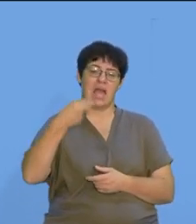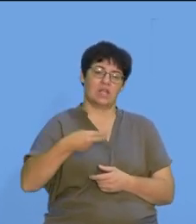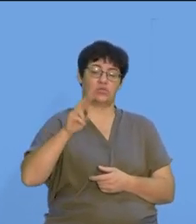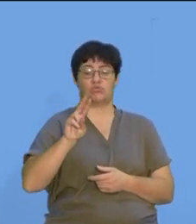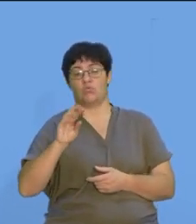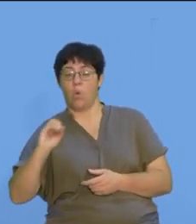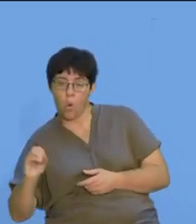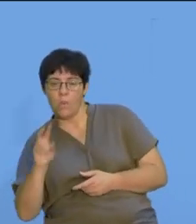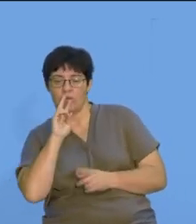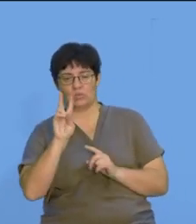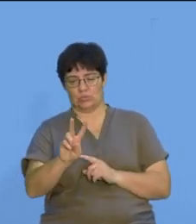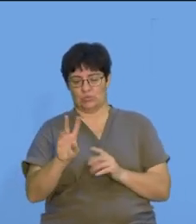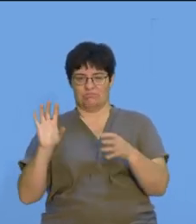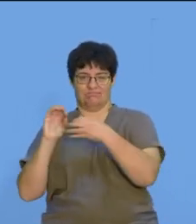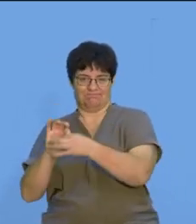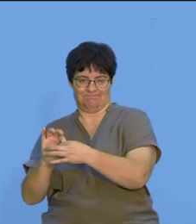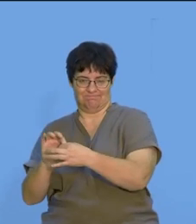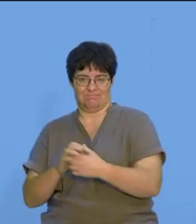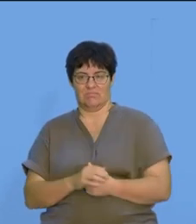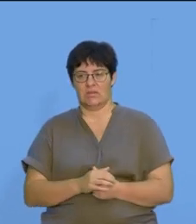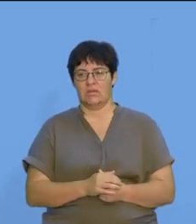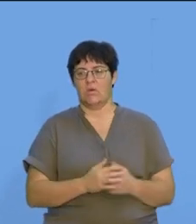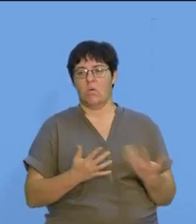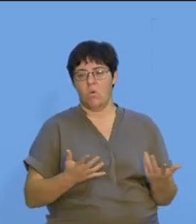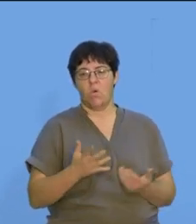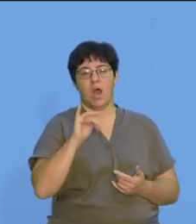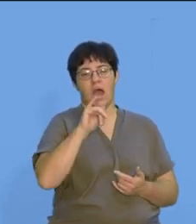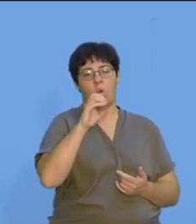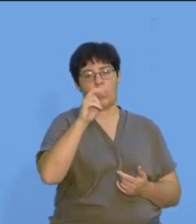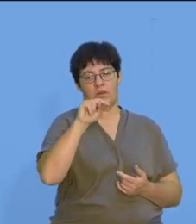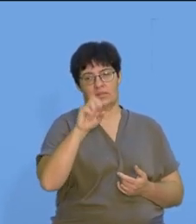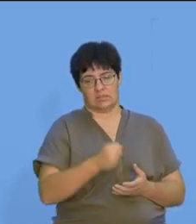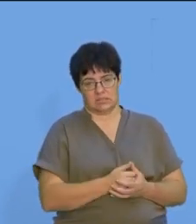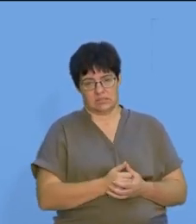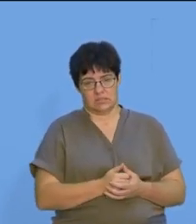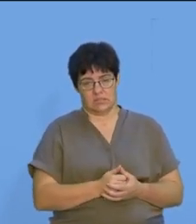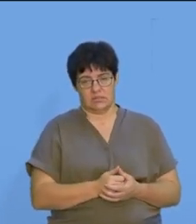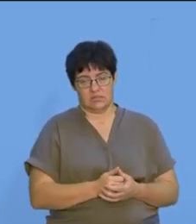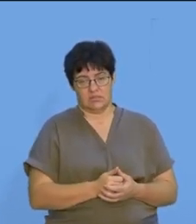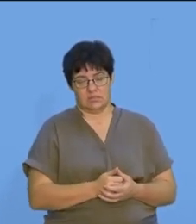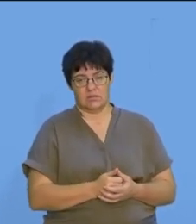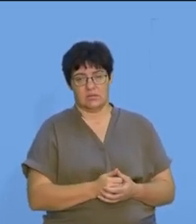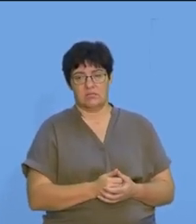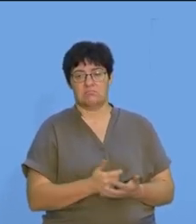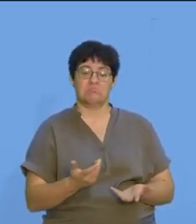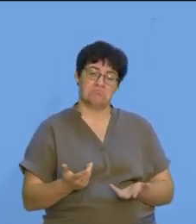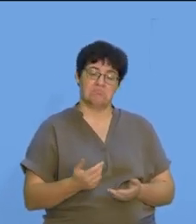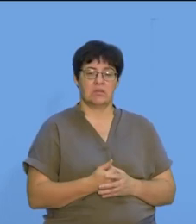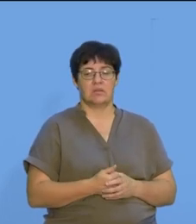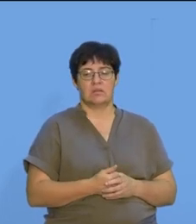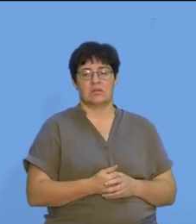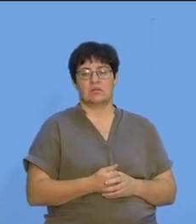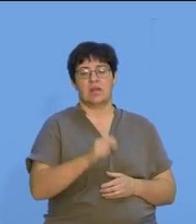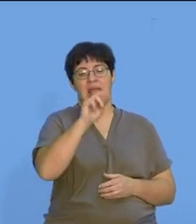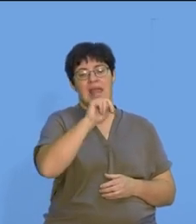different elements that are chemically bonded together. Or it could be ions. We can talk about ions, a formula of an ion